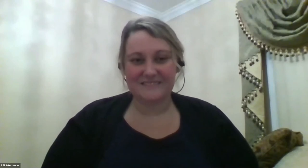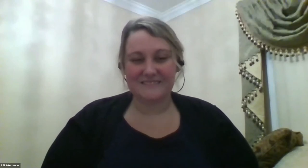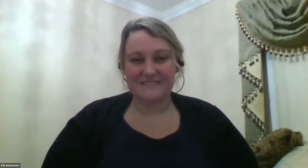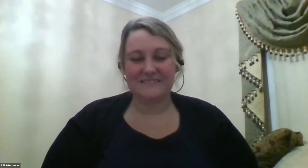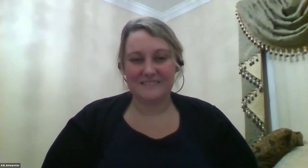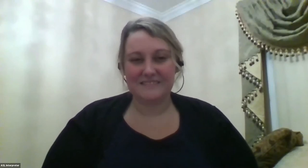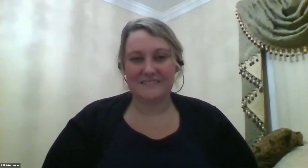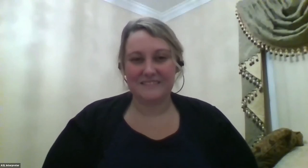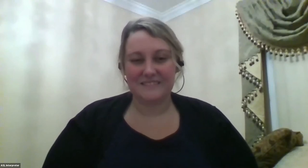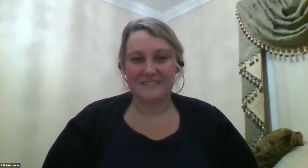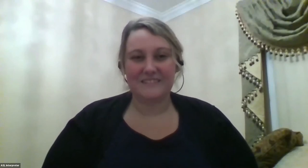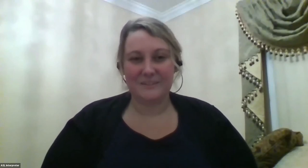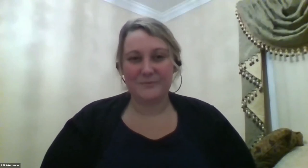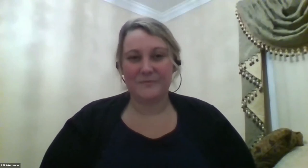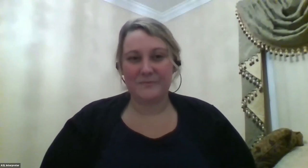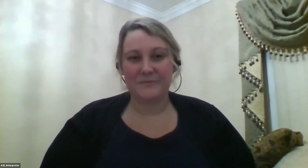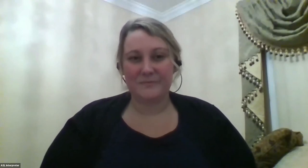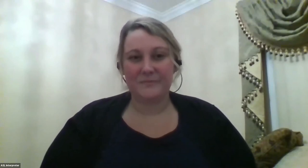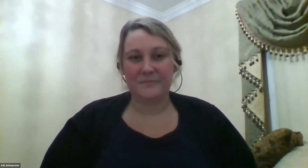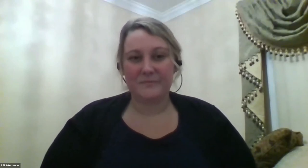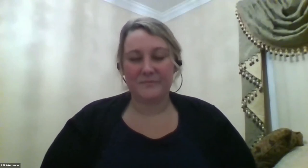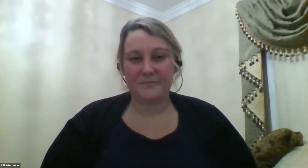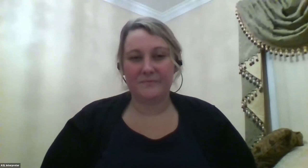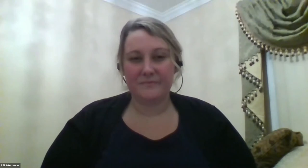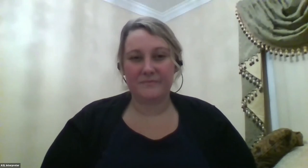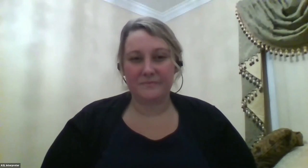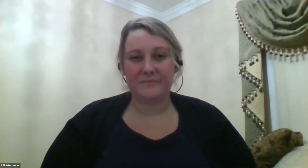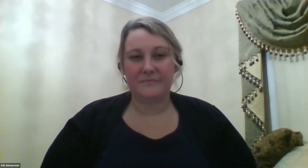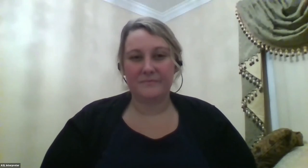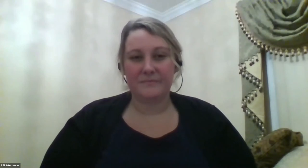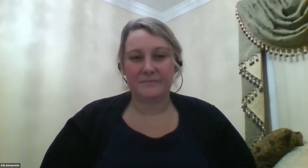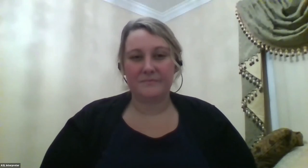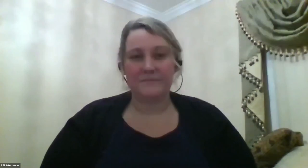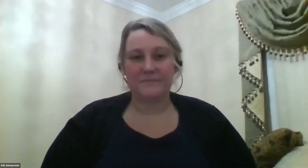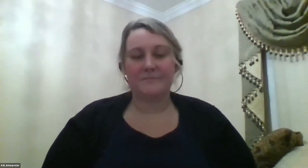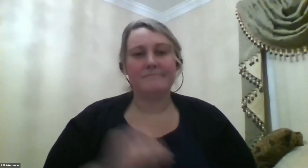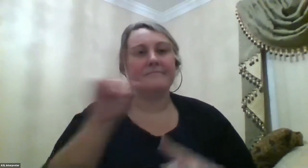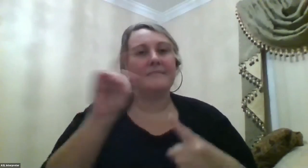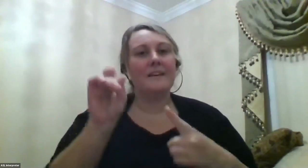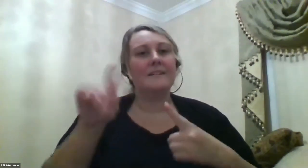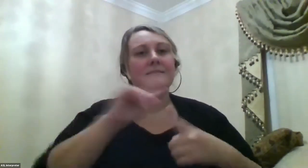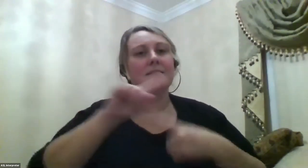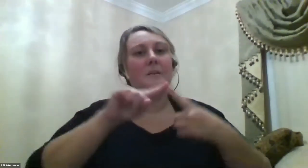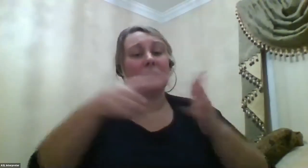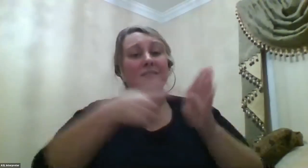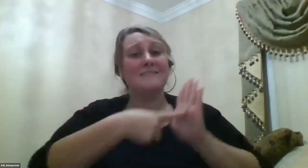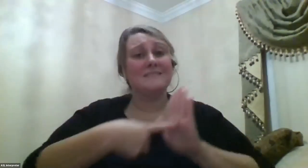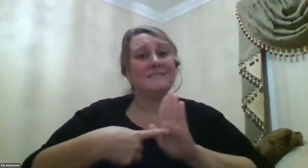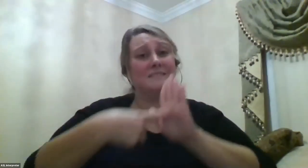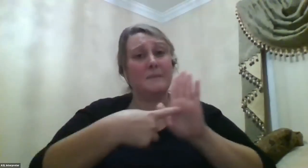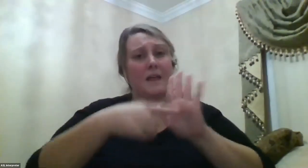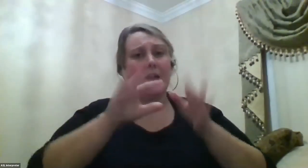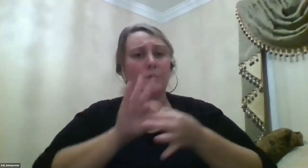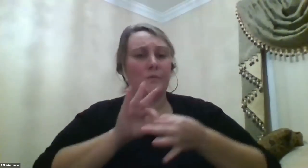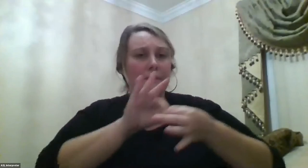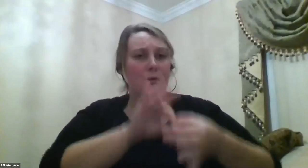impactful the ephemeral nature of display can be in general, but also perhaps more specifically with regards to queer power's temporary window